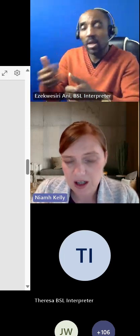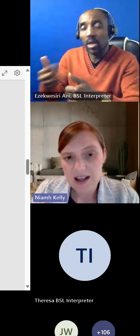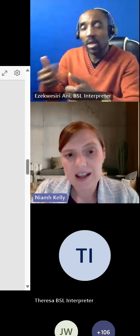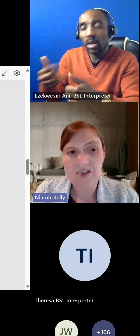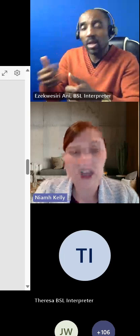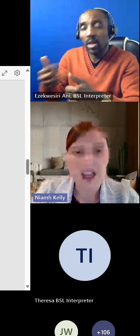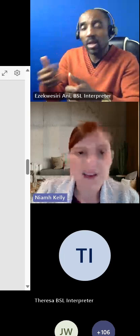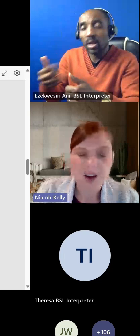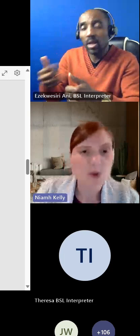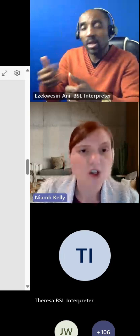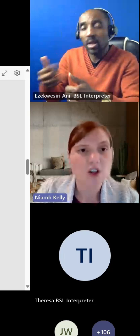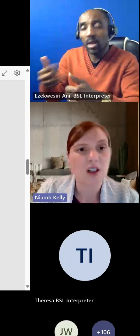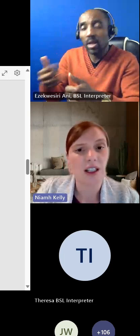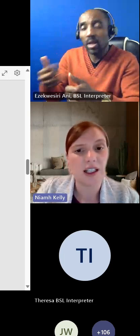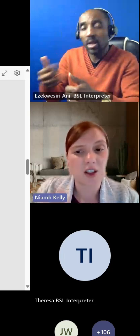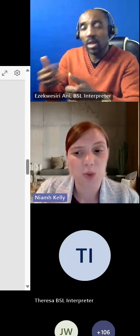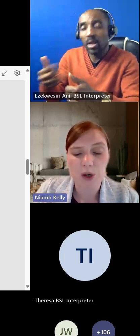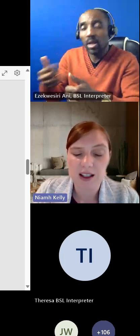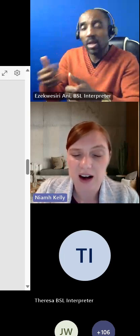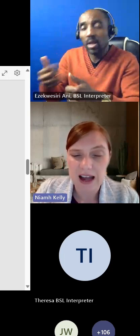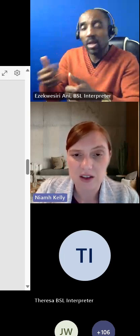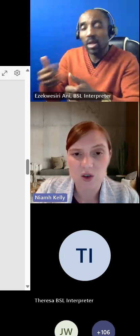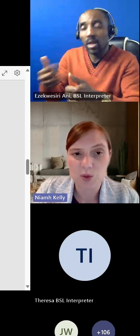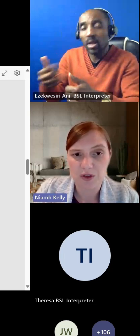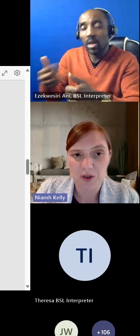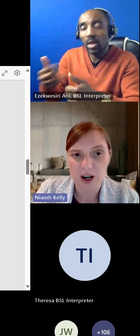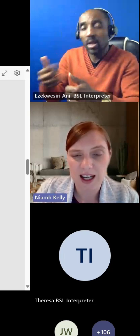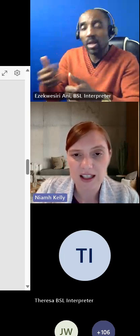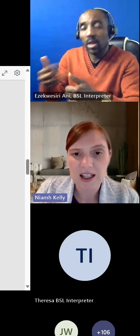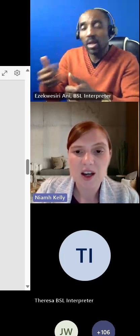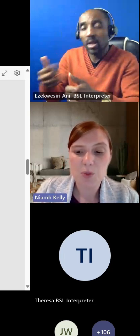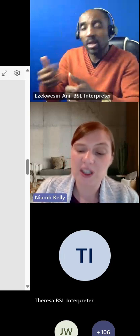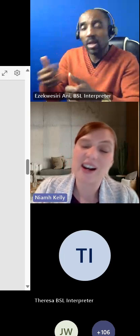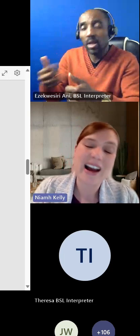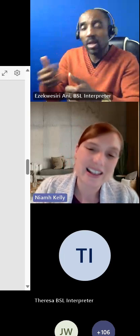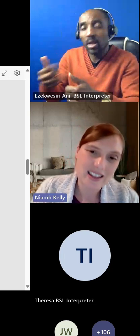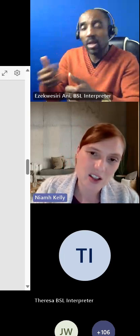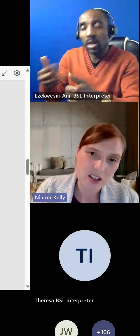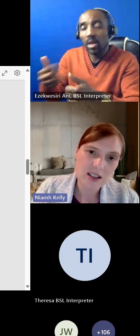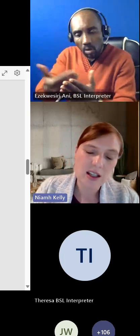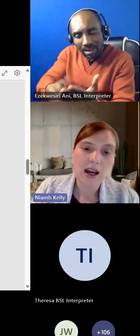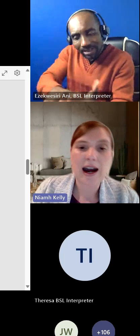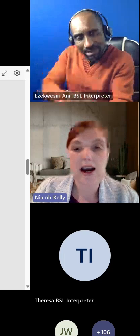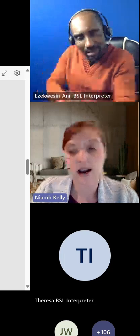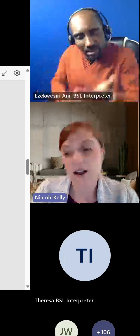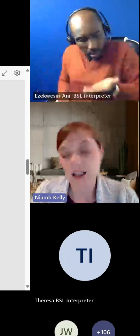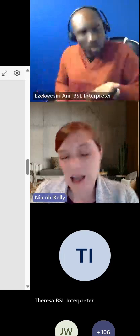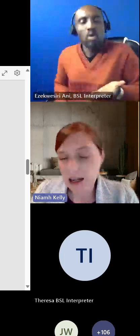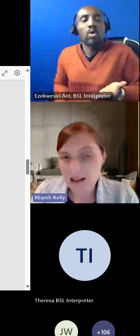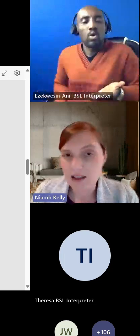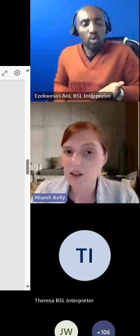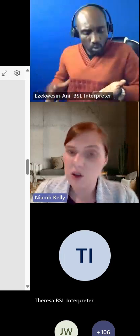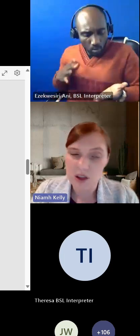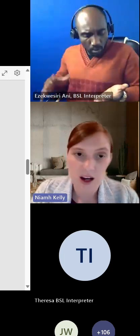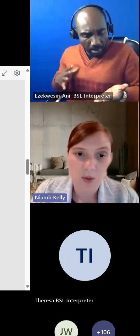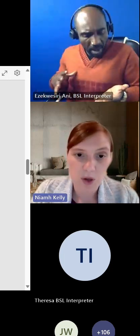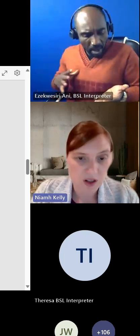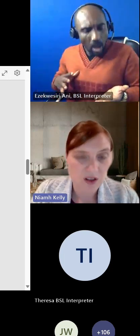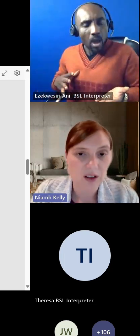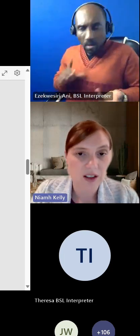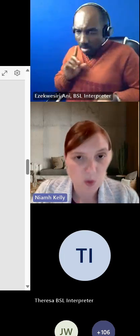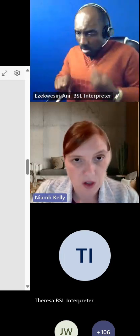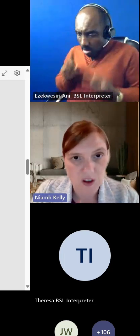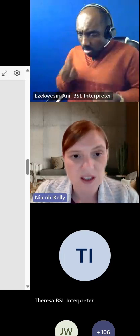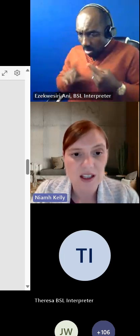on the spot. If they have an opportunity to prepare their answers beforehand, but their answers are connected to